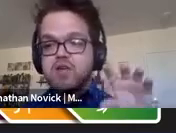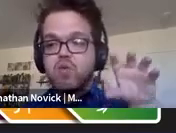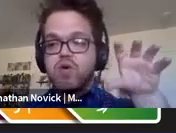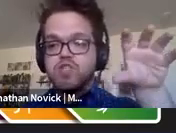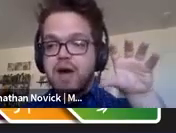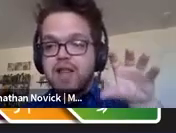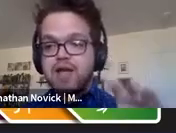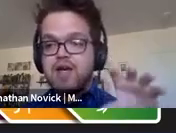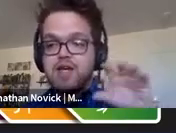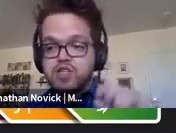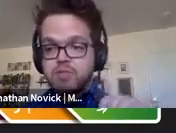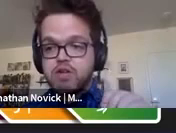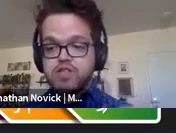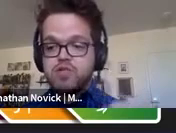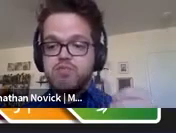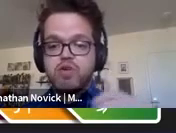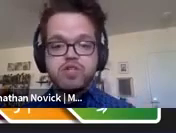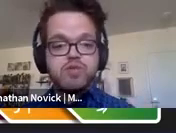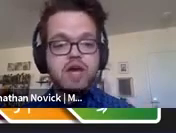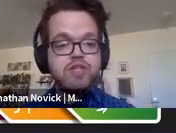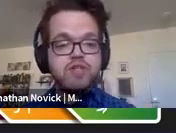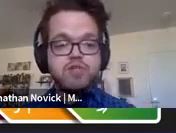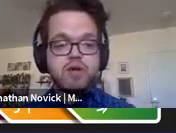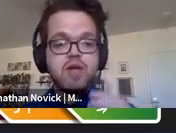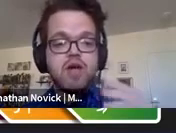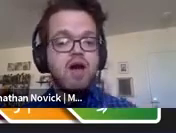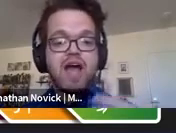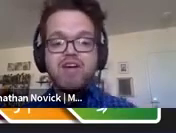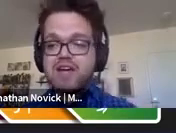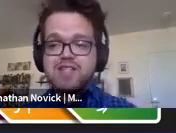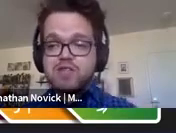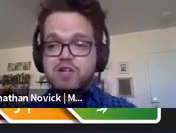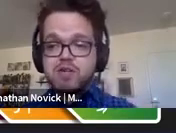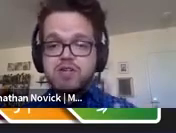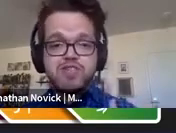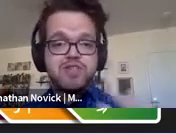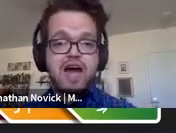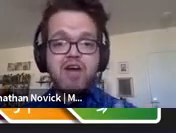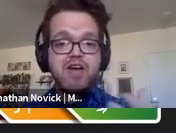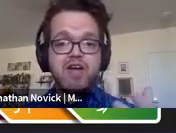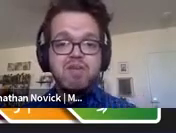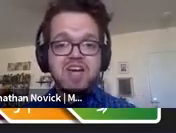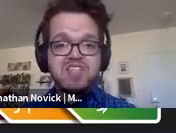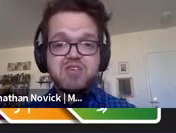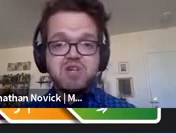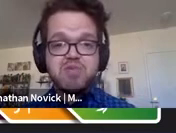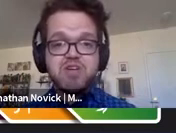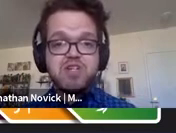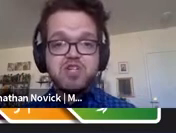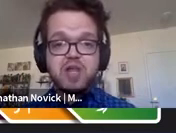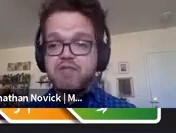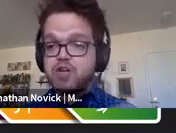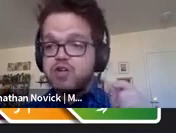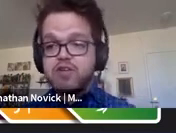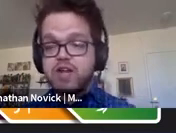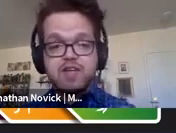isolate or spotlight interpreters. it's important to do that research. But hiring an ASL interpreter is just hiring an ASL interpreter